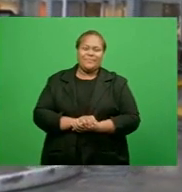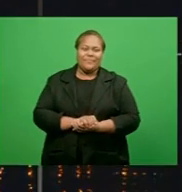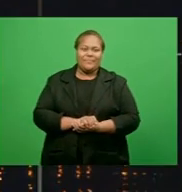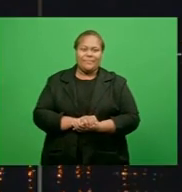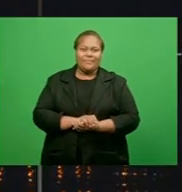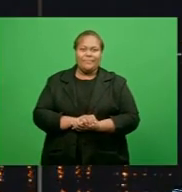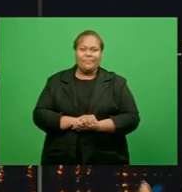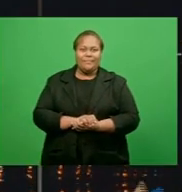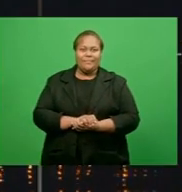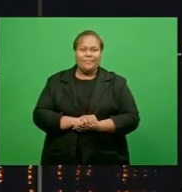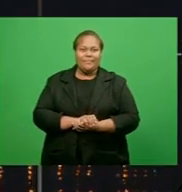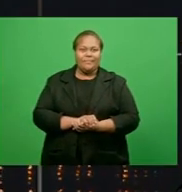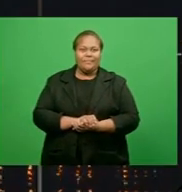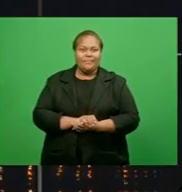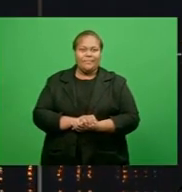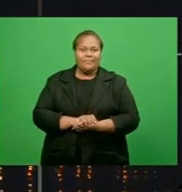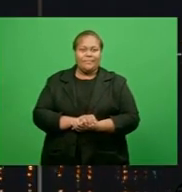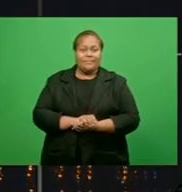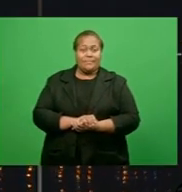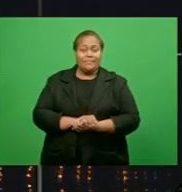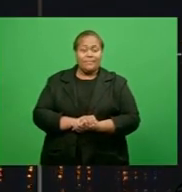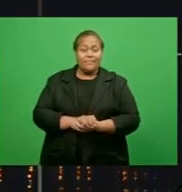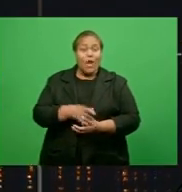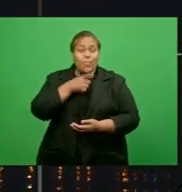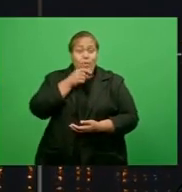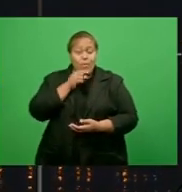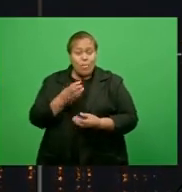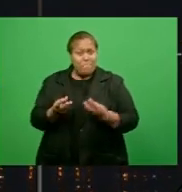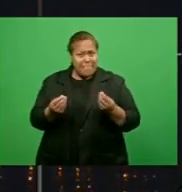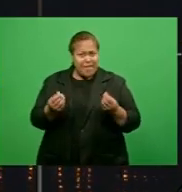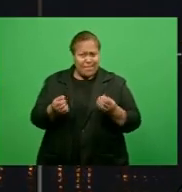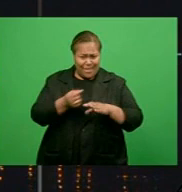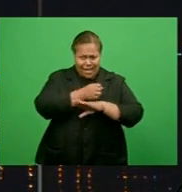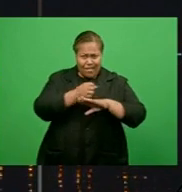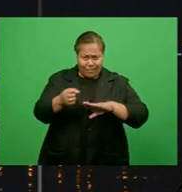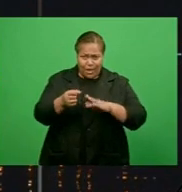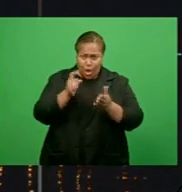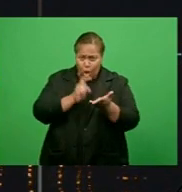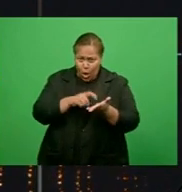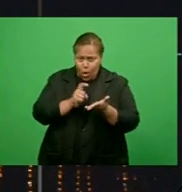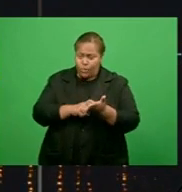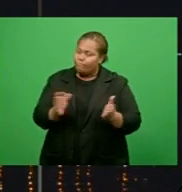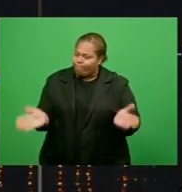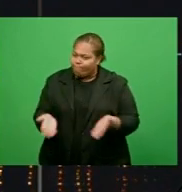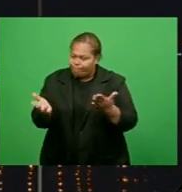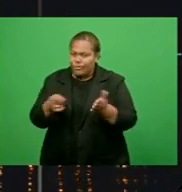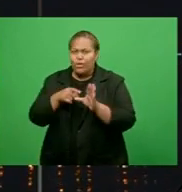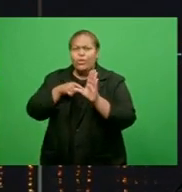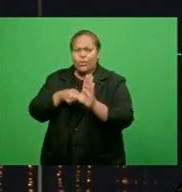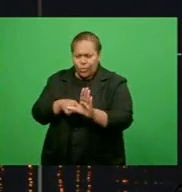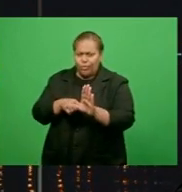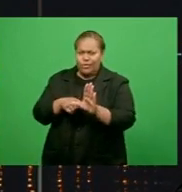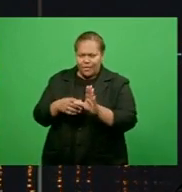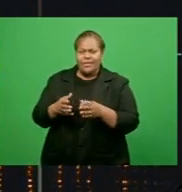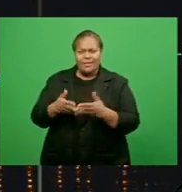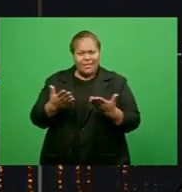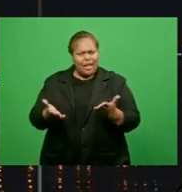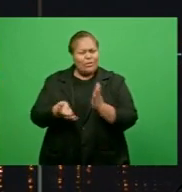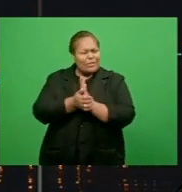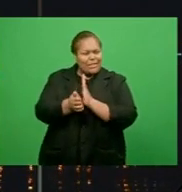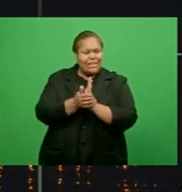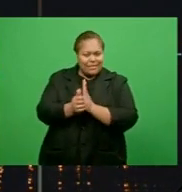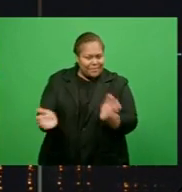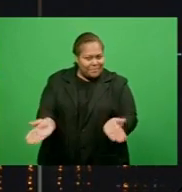FBC News. The concessional loan scheme by the government has encouraged youths to repurpose their unique skills. 20-year-old